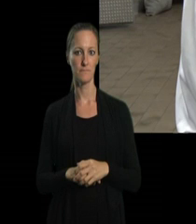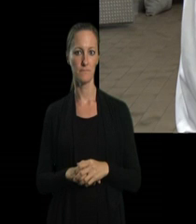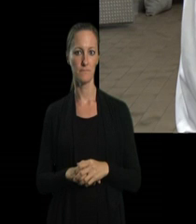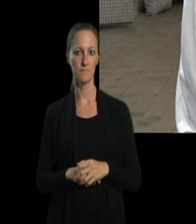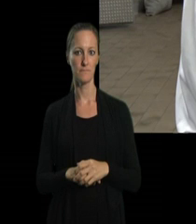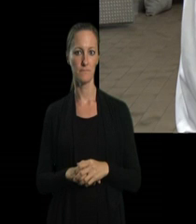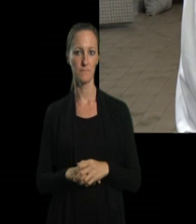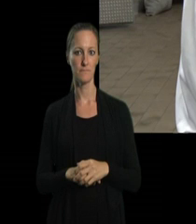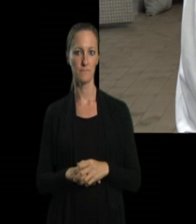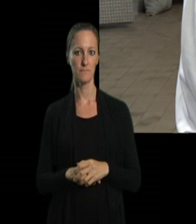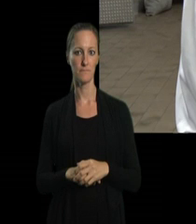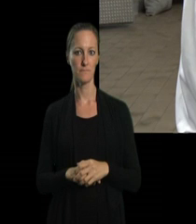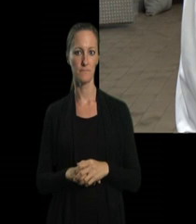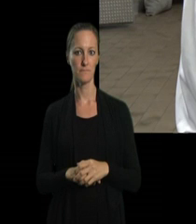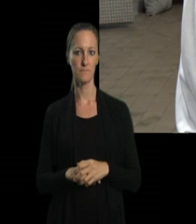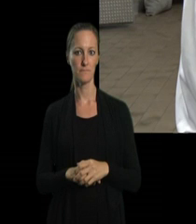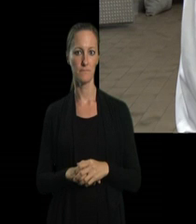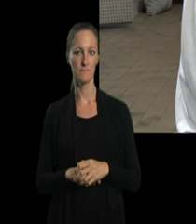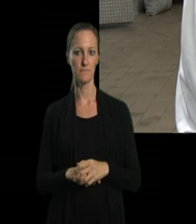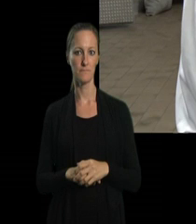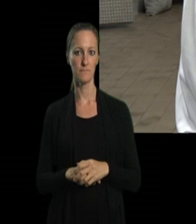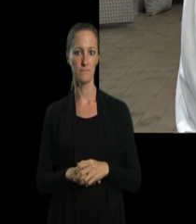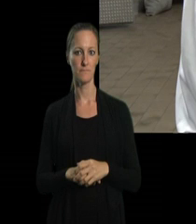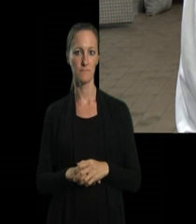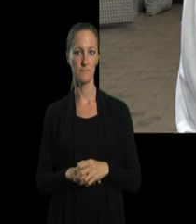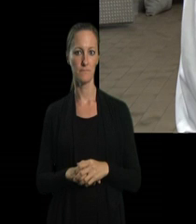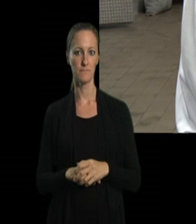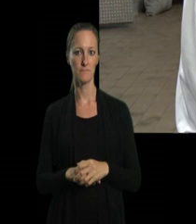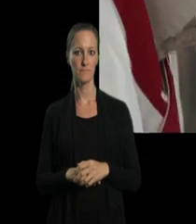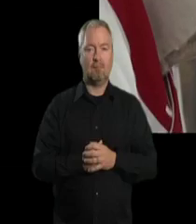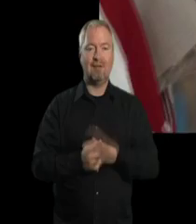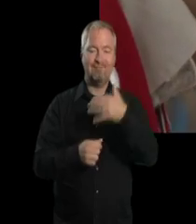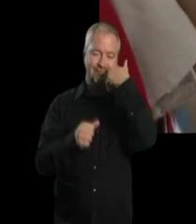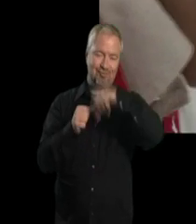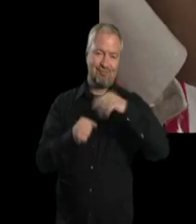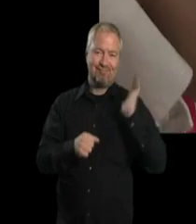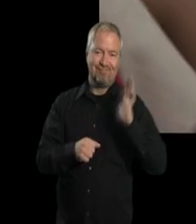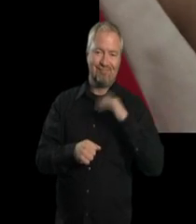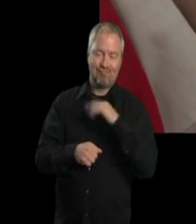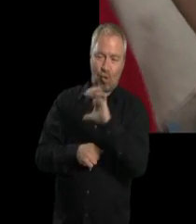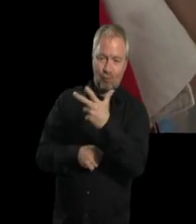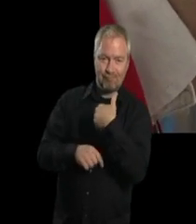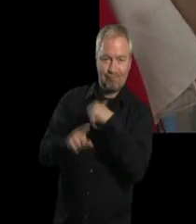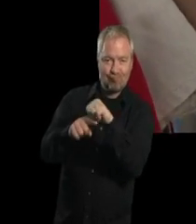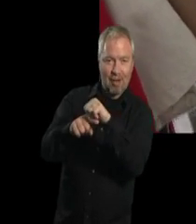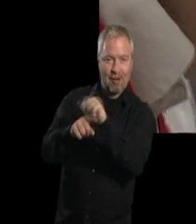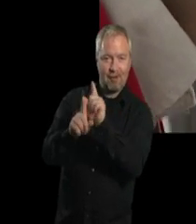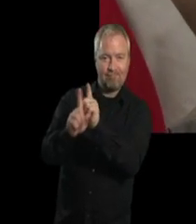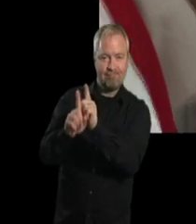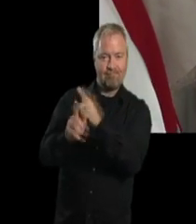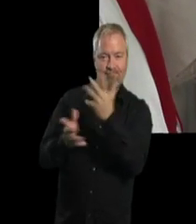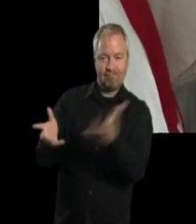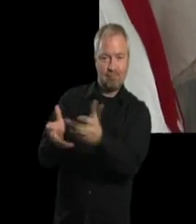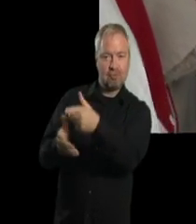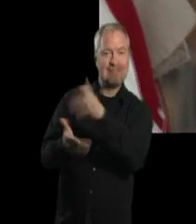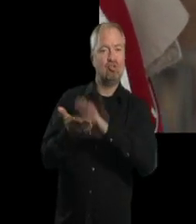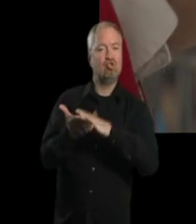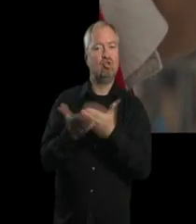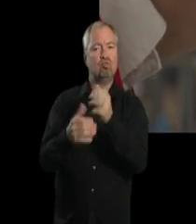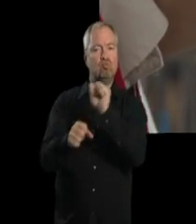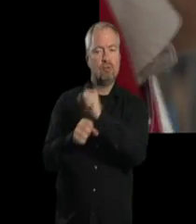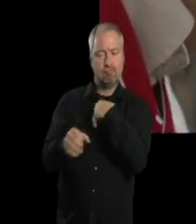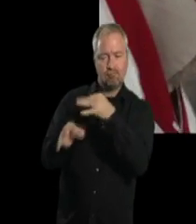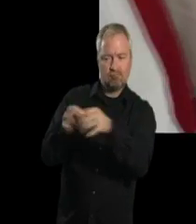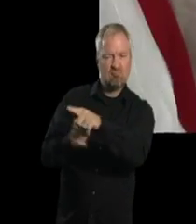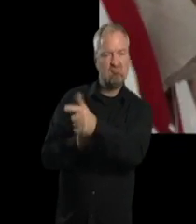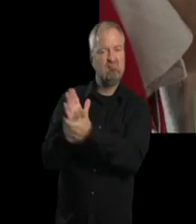chops vegetables. Mark Olmstead interviews wearing a chef's uniform. I coach him, I mentor him every day, how to do certain things in the